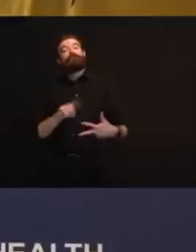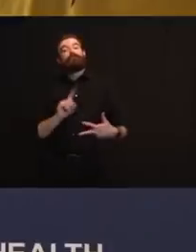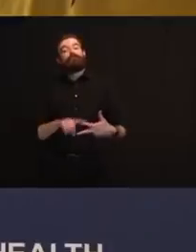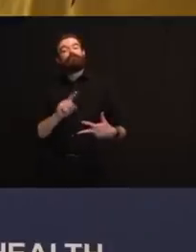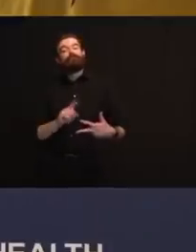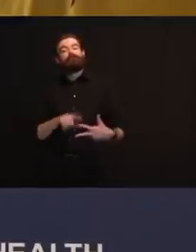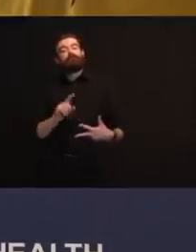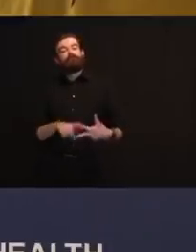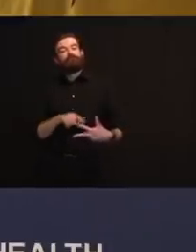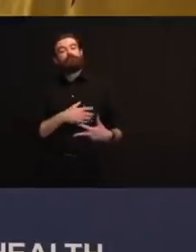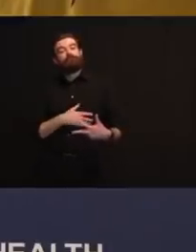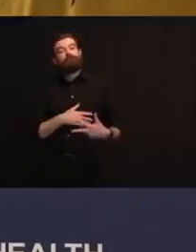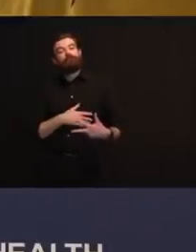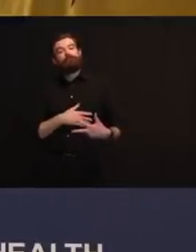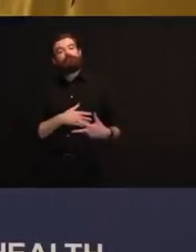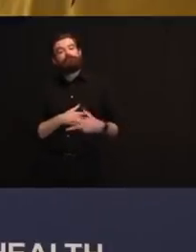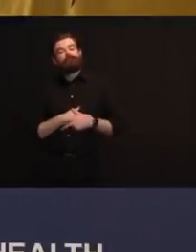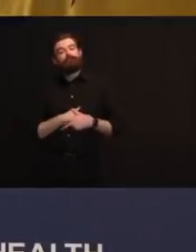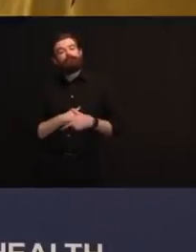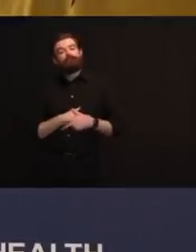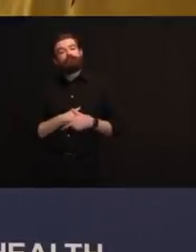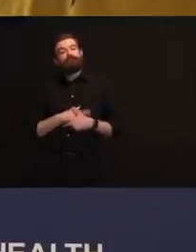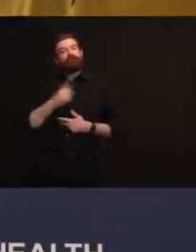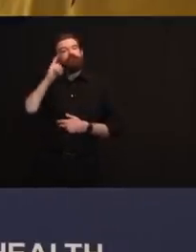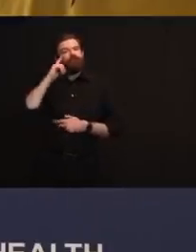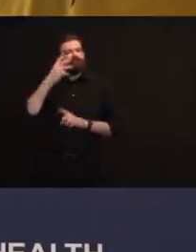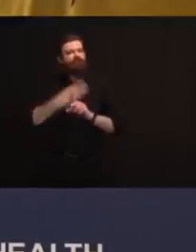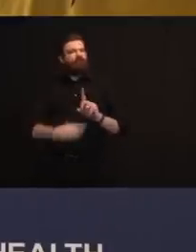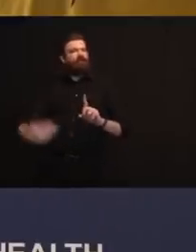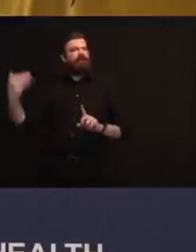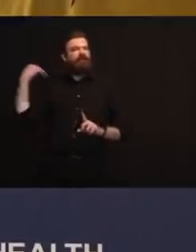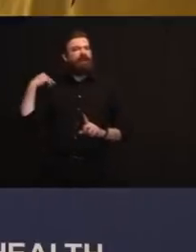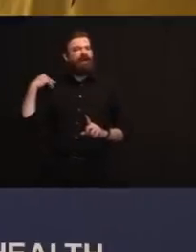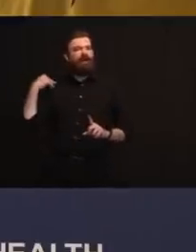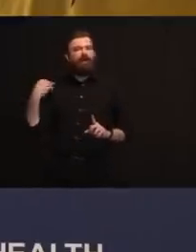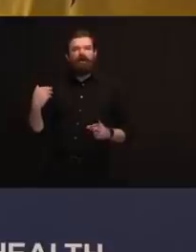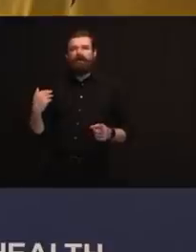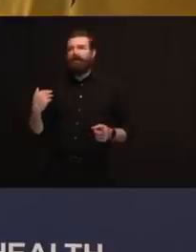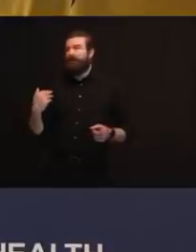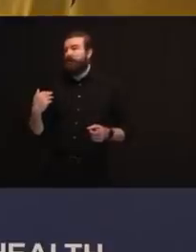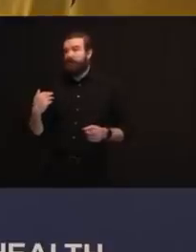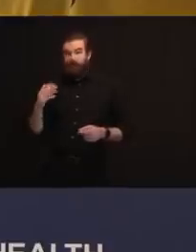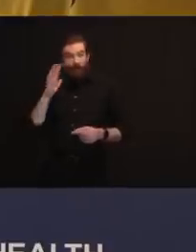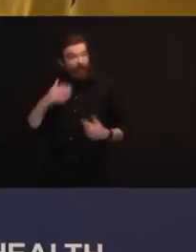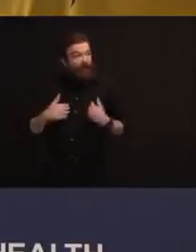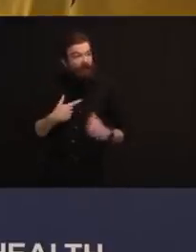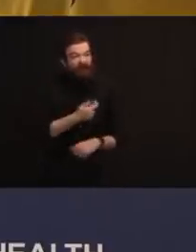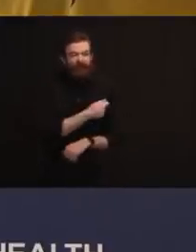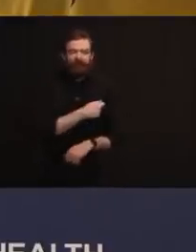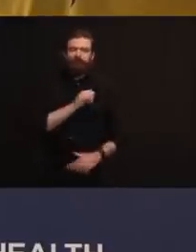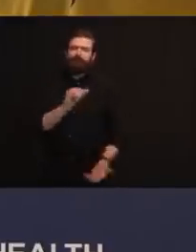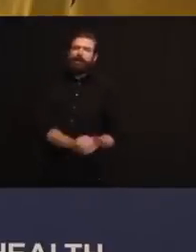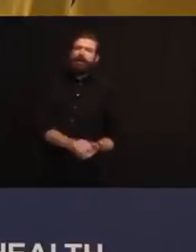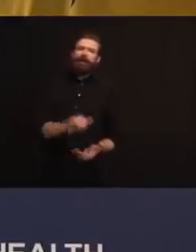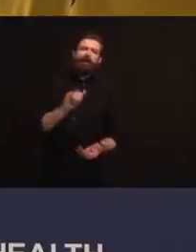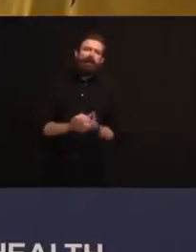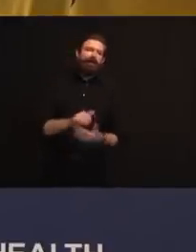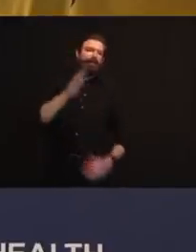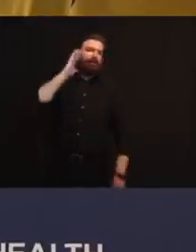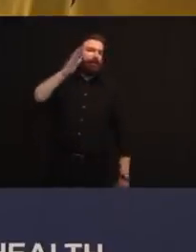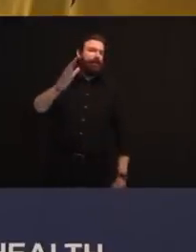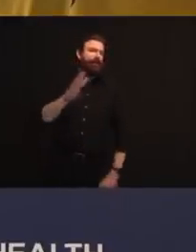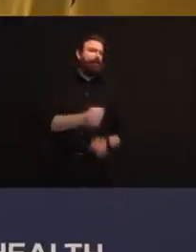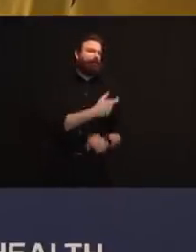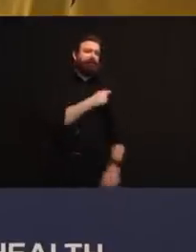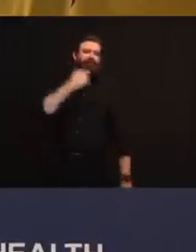that we probably all thought 6 months ago that was the hardest to solve, to get a vaccine inside of 9 months. We now have the logistics of distributing